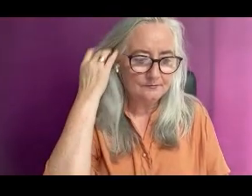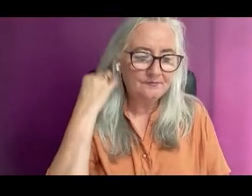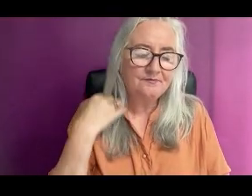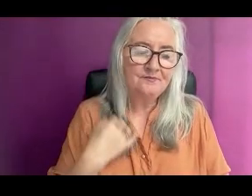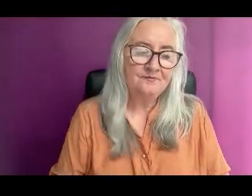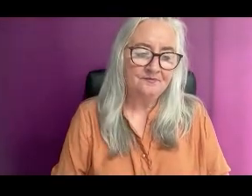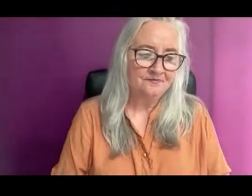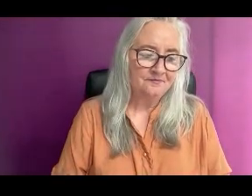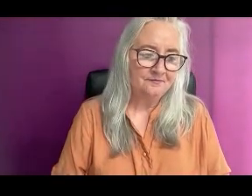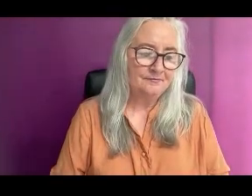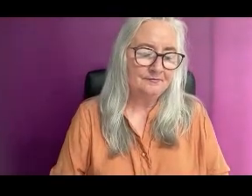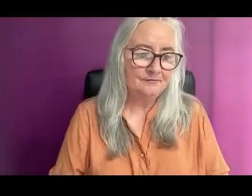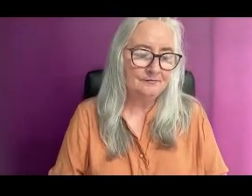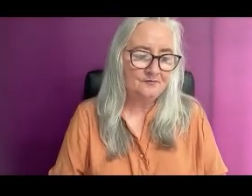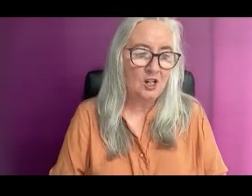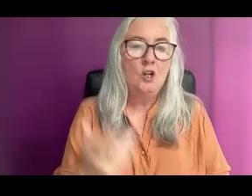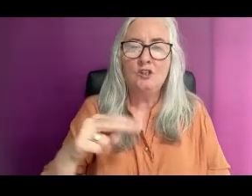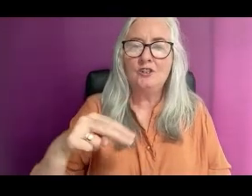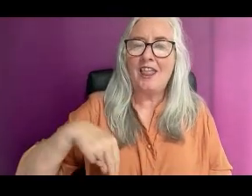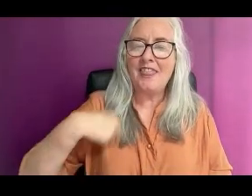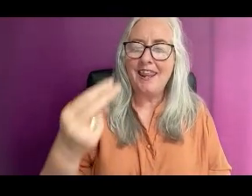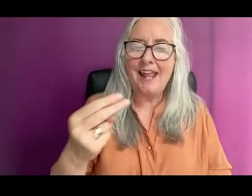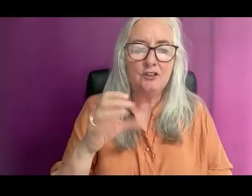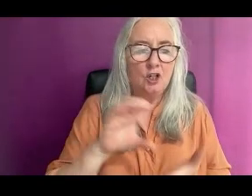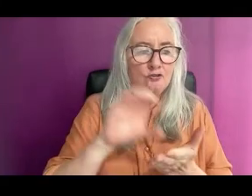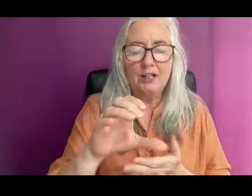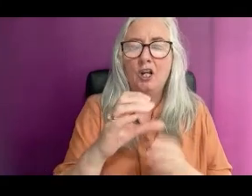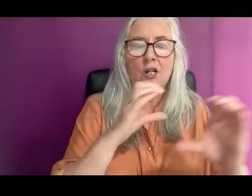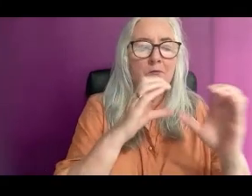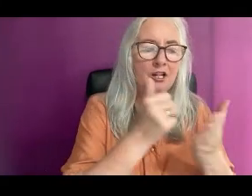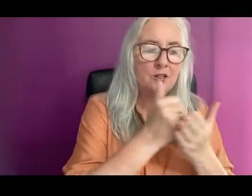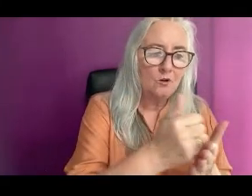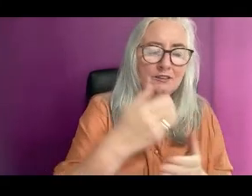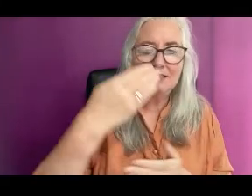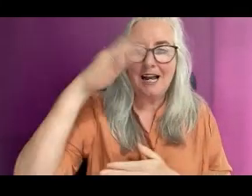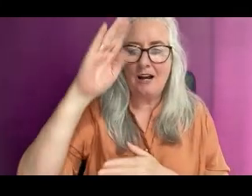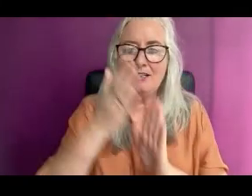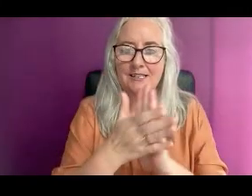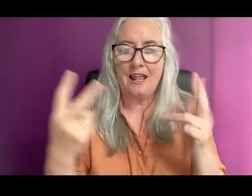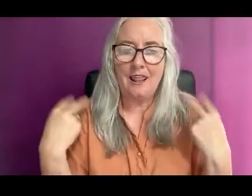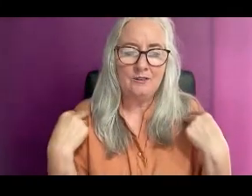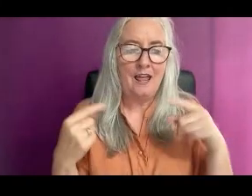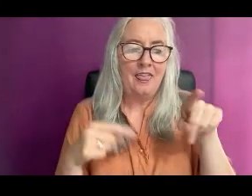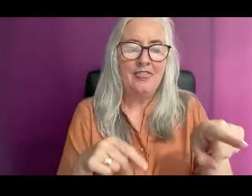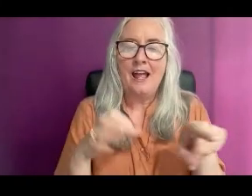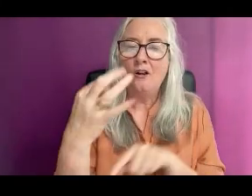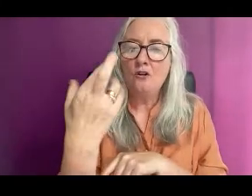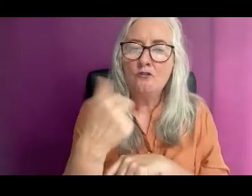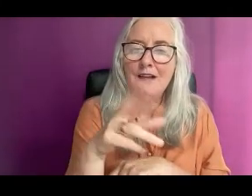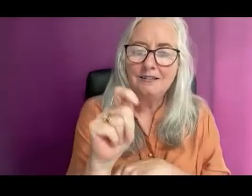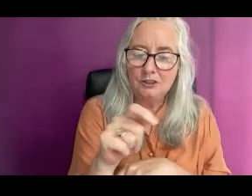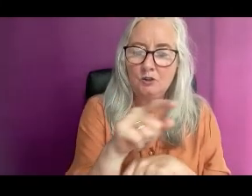Okay, so the next grant here is Communication Support Irish Sign Language. And this is a grant to avail